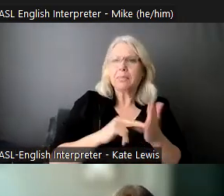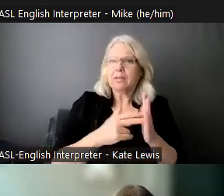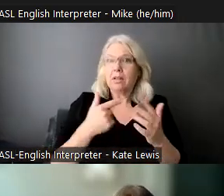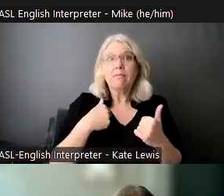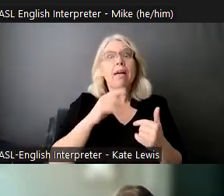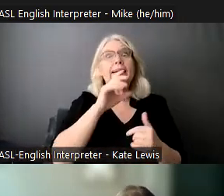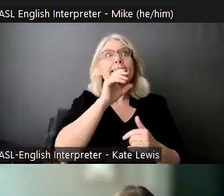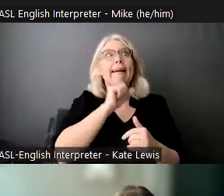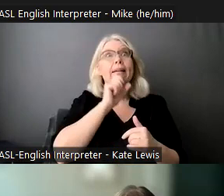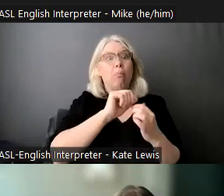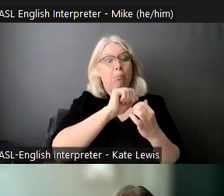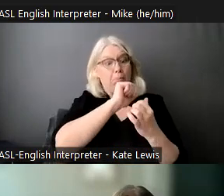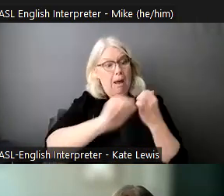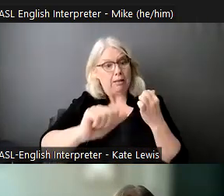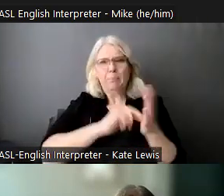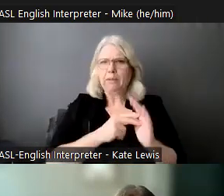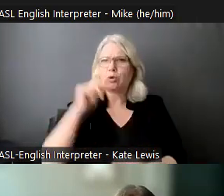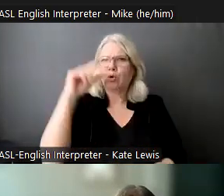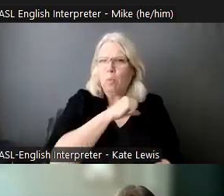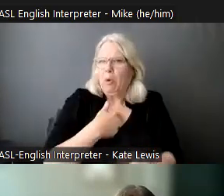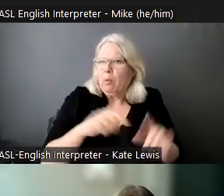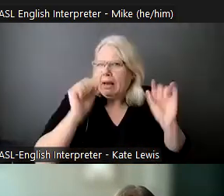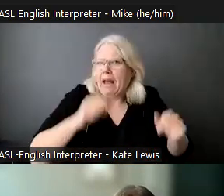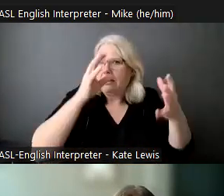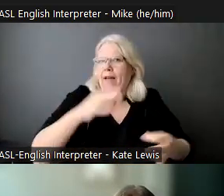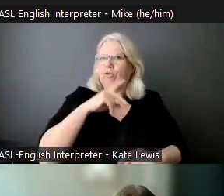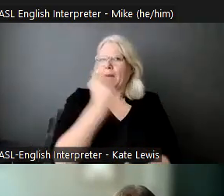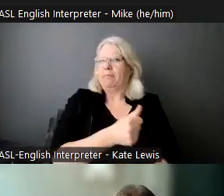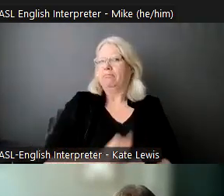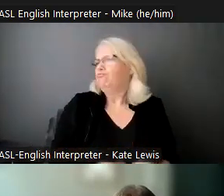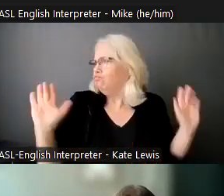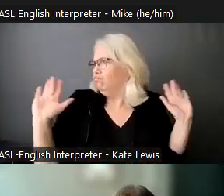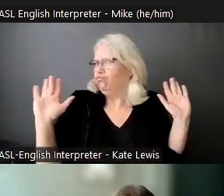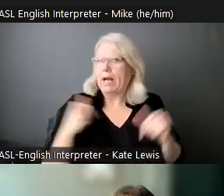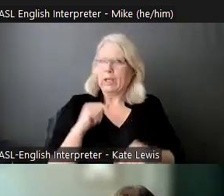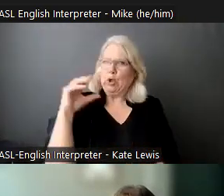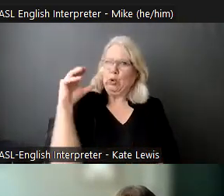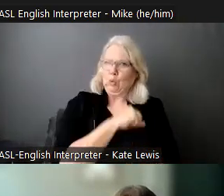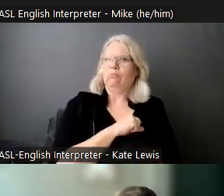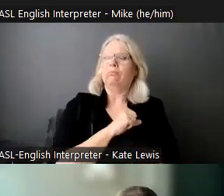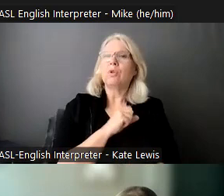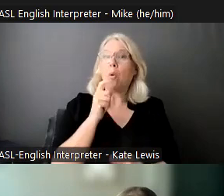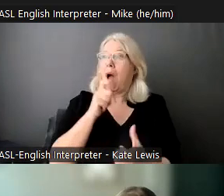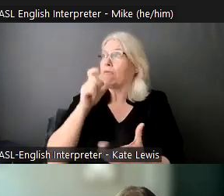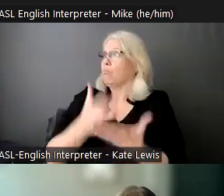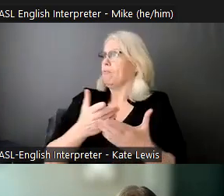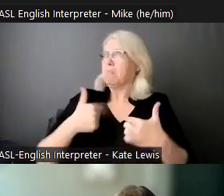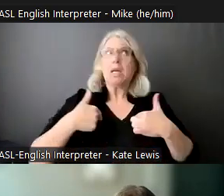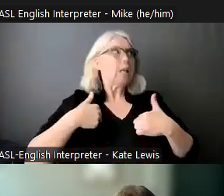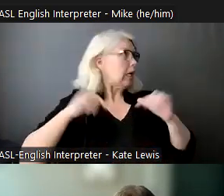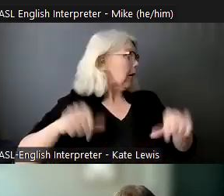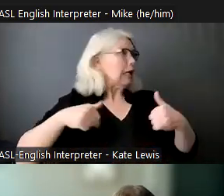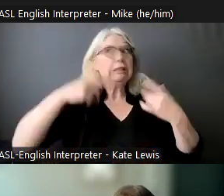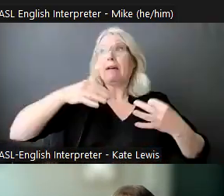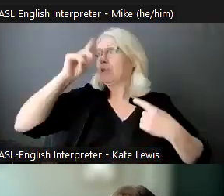capable of making decisions that an adult would typically need to make. So it's not necessary to prove you're capable. It's